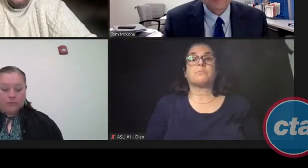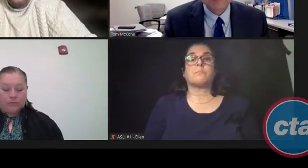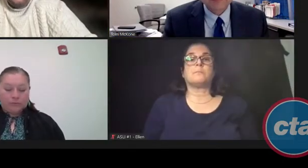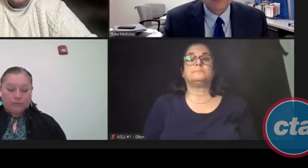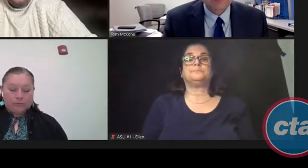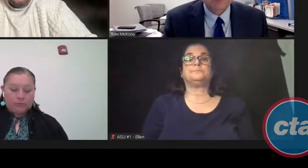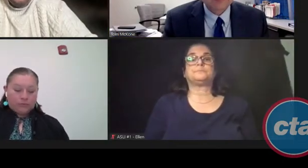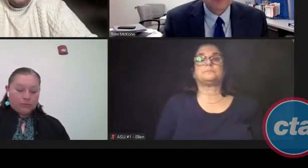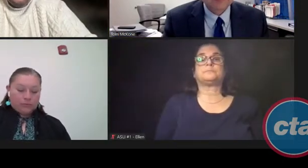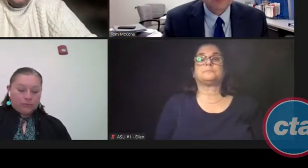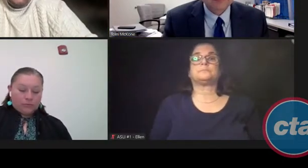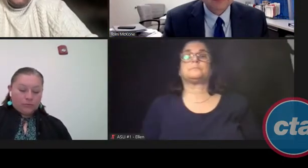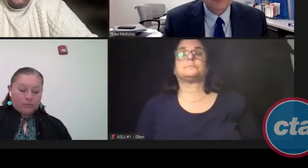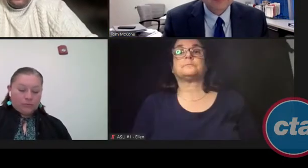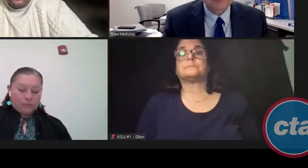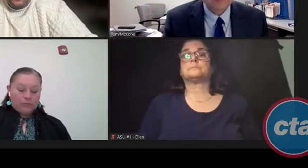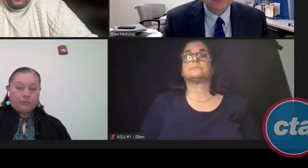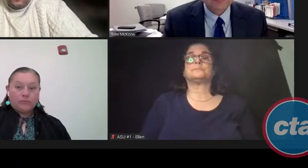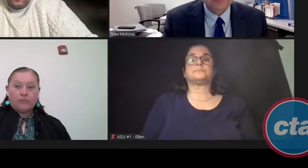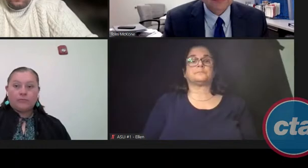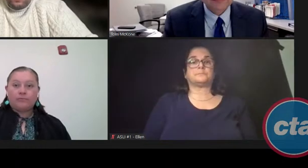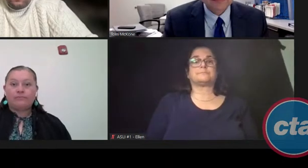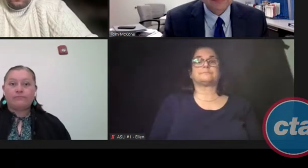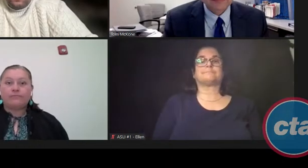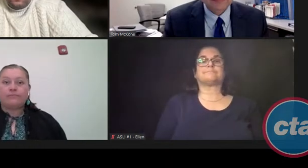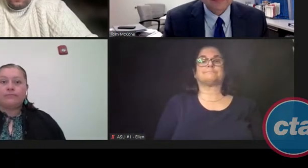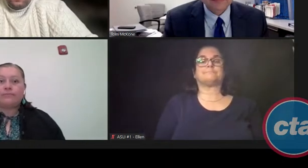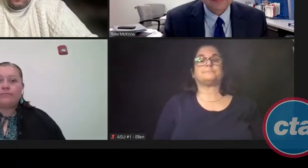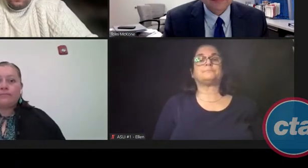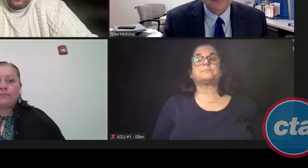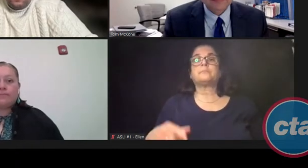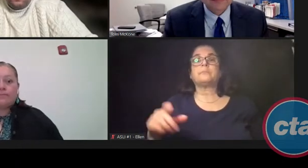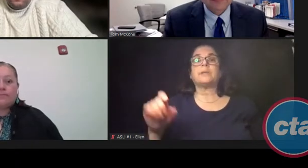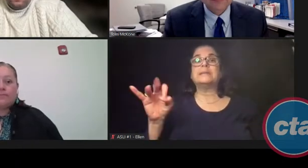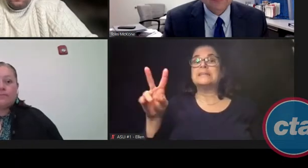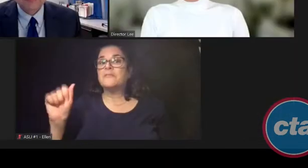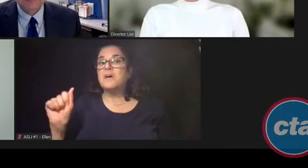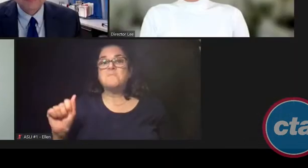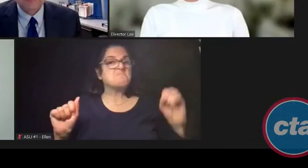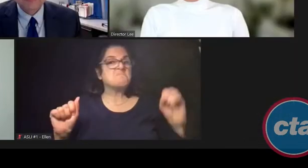Chairman Silver, any questions? I don't have a question. Chairman Barkley.